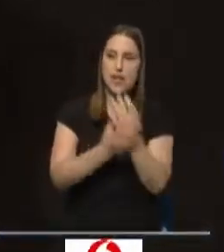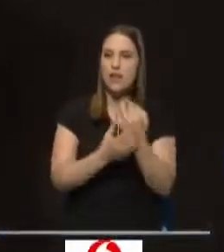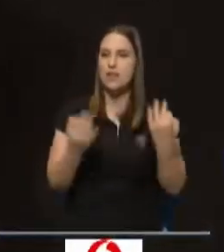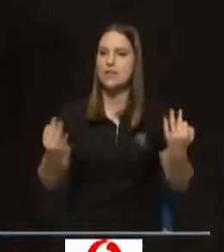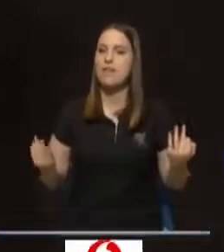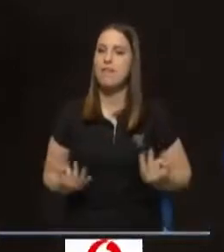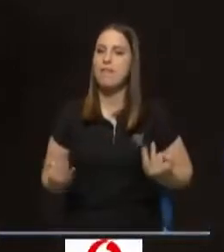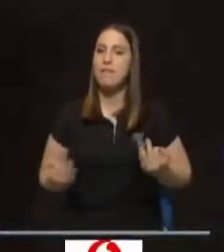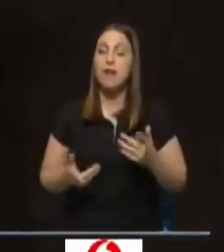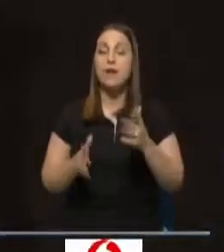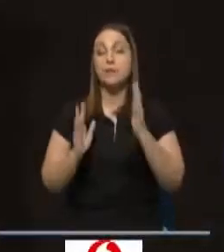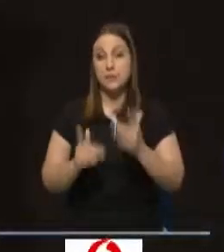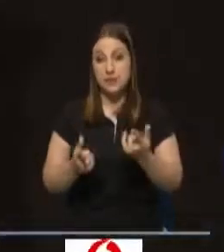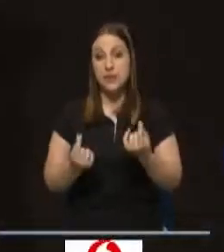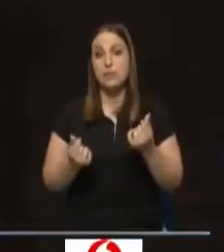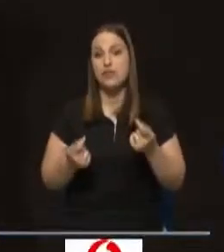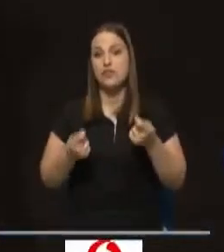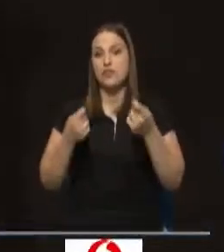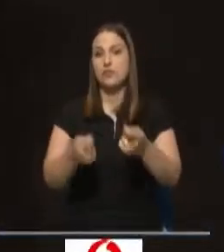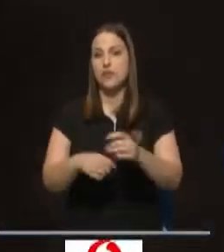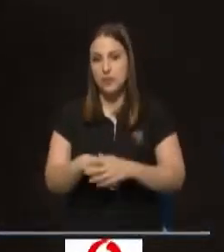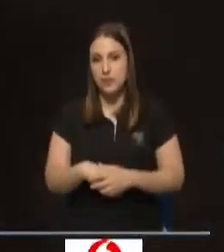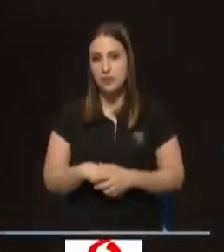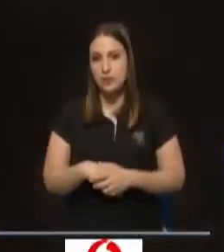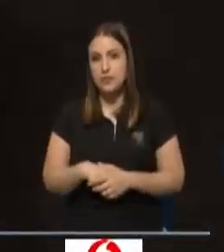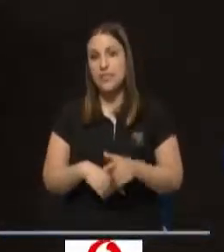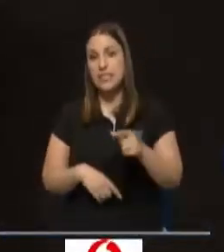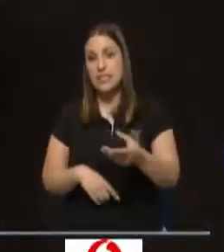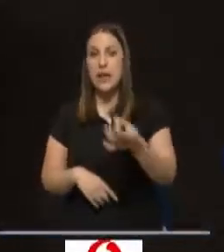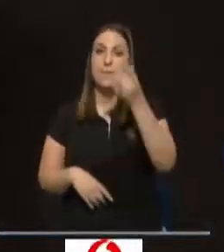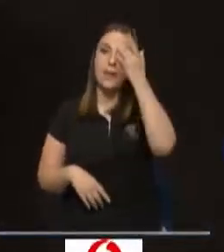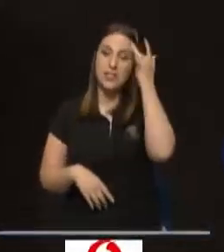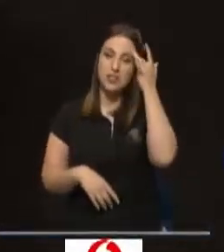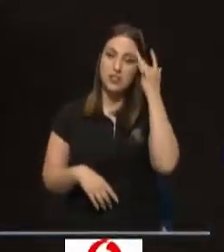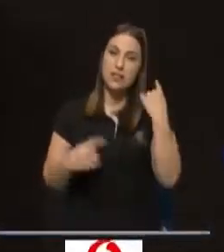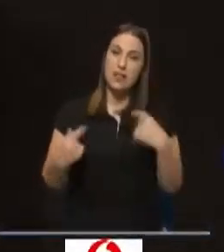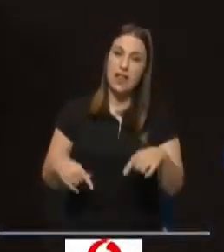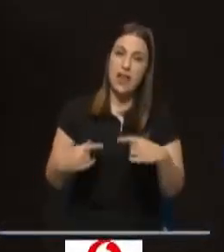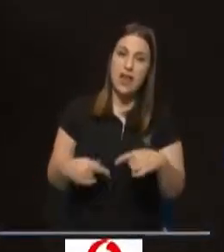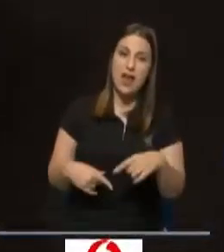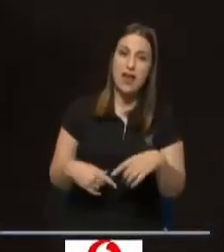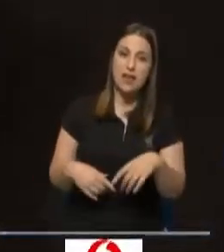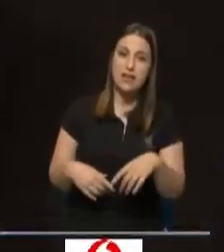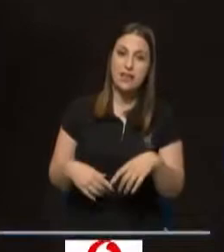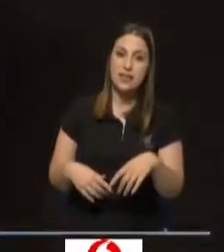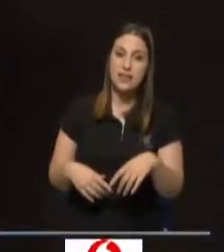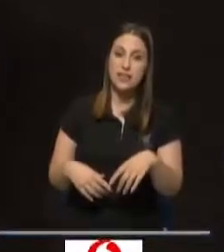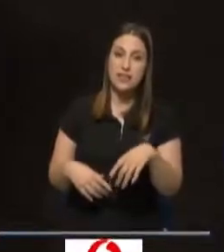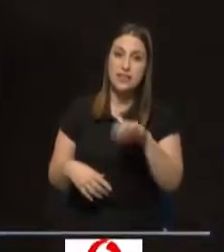to this innovation ecosystem, I mean, for which we need investment.